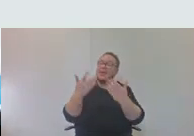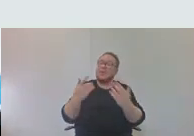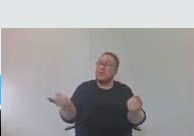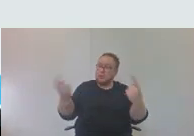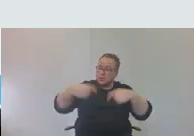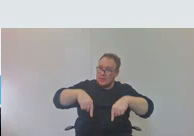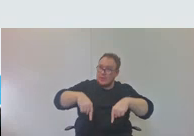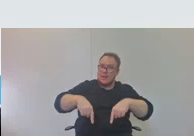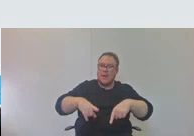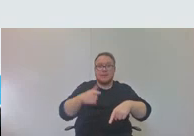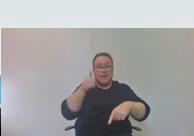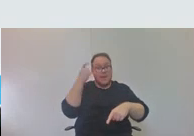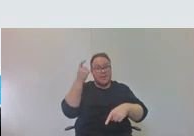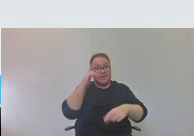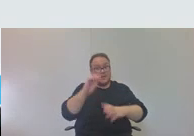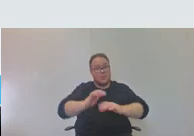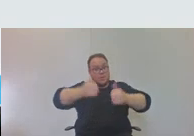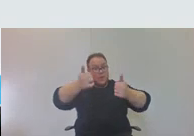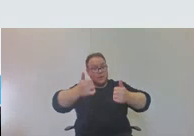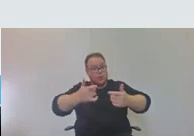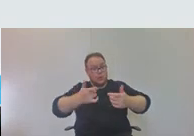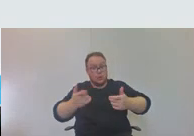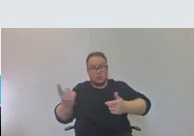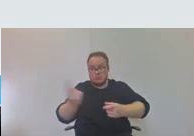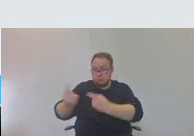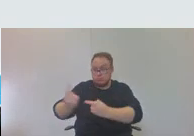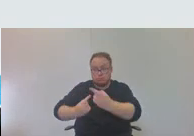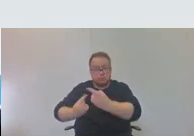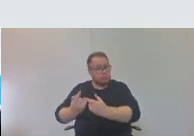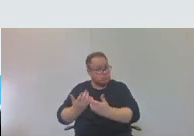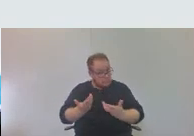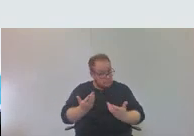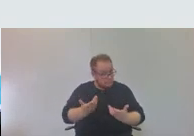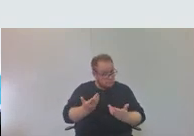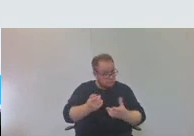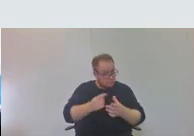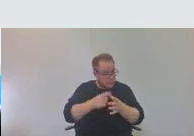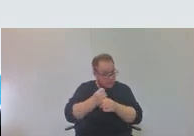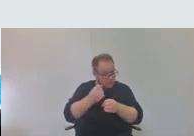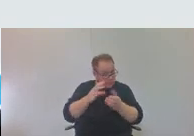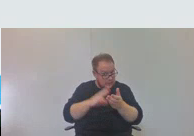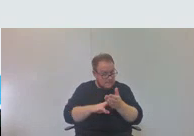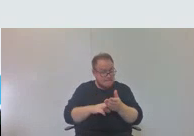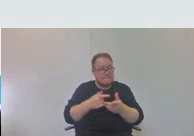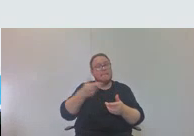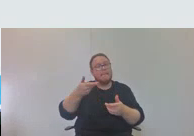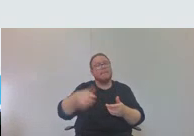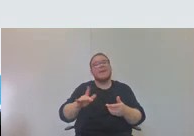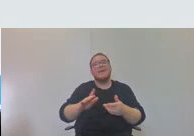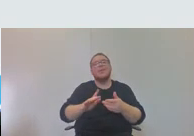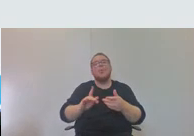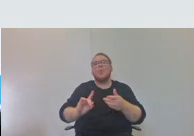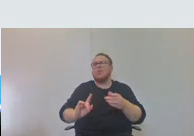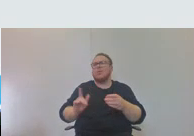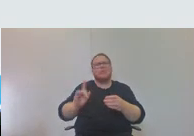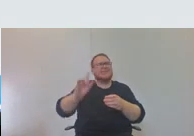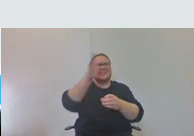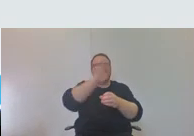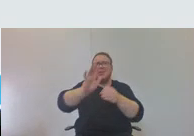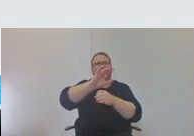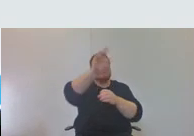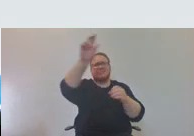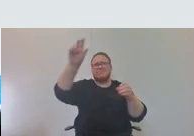I think, some pretty good attendance on this AGM. And having sort of been all over Staffordshire in previous years doing AGMs,